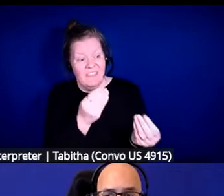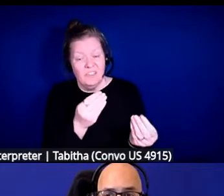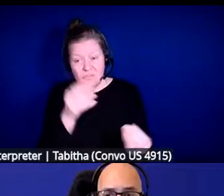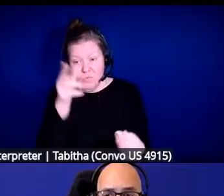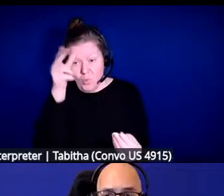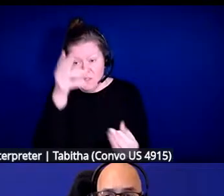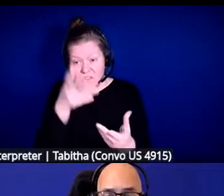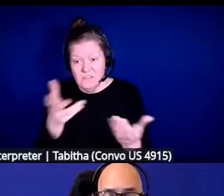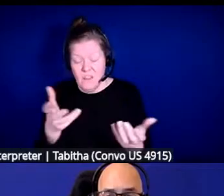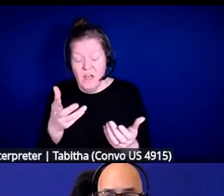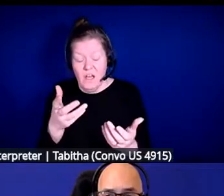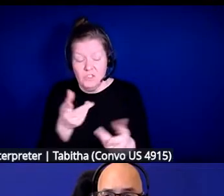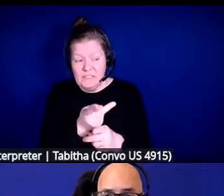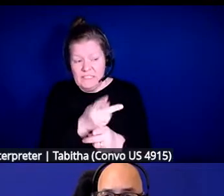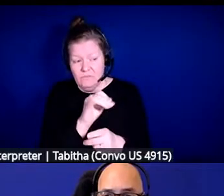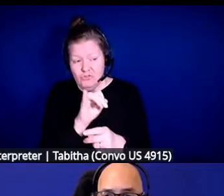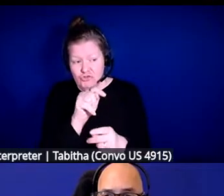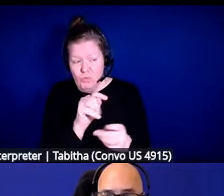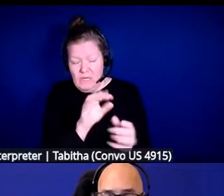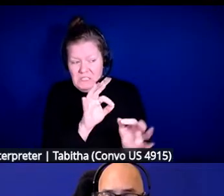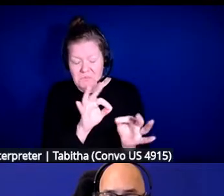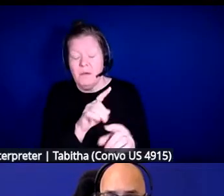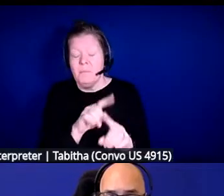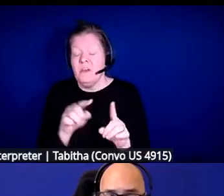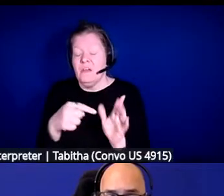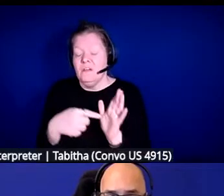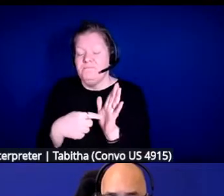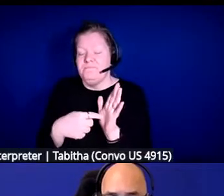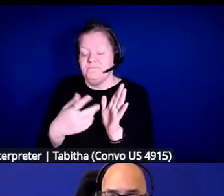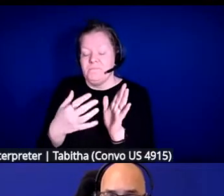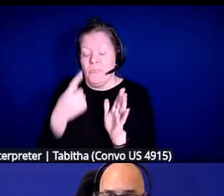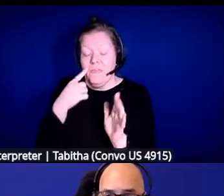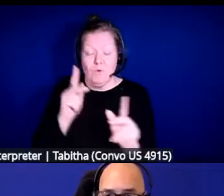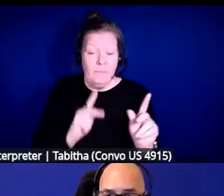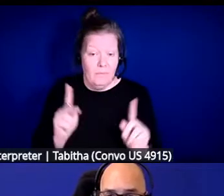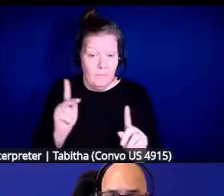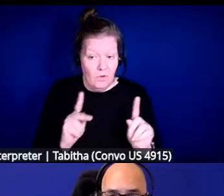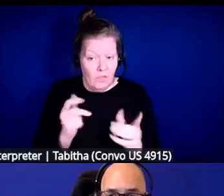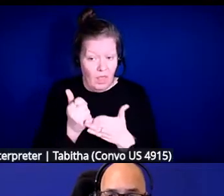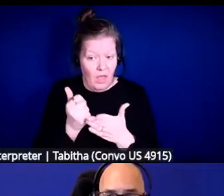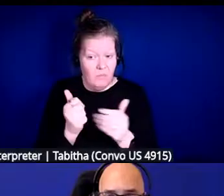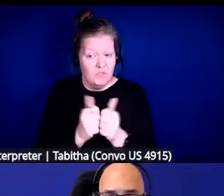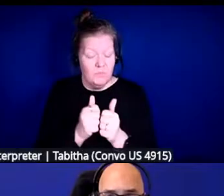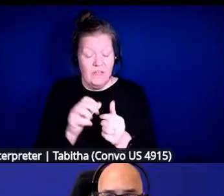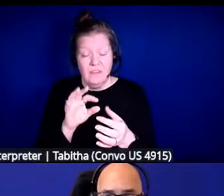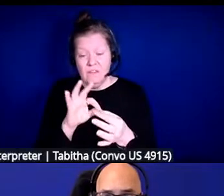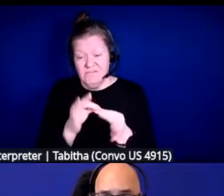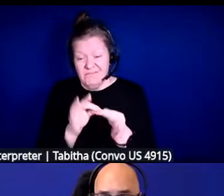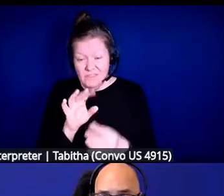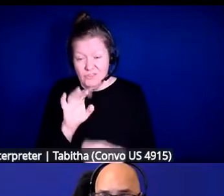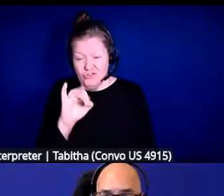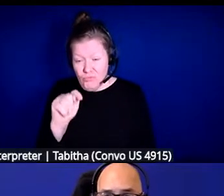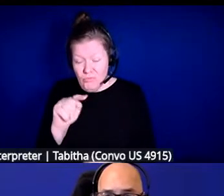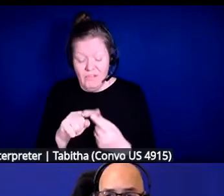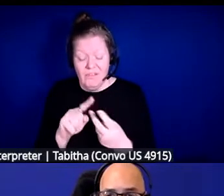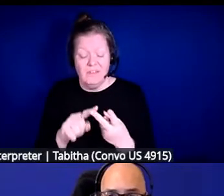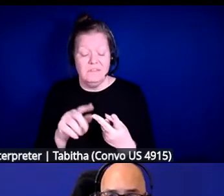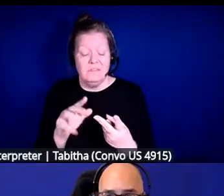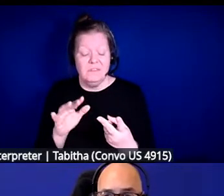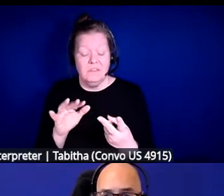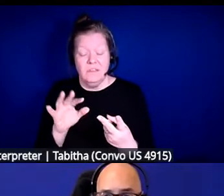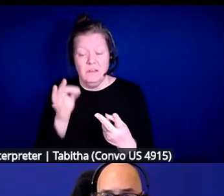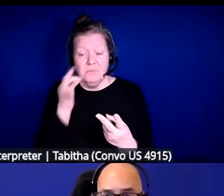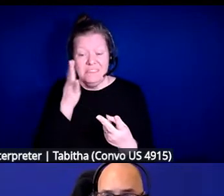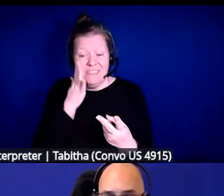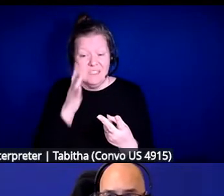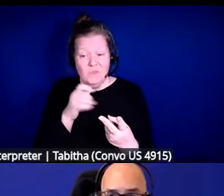keep their joints in the stuff. But for people, it helps with the joints too. But it also helps with the